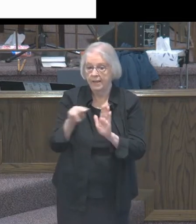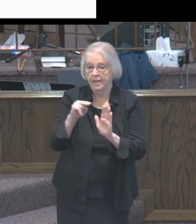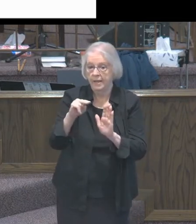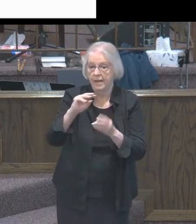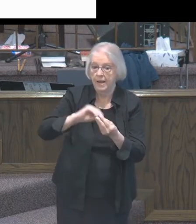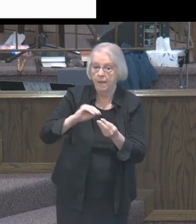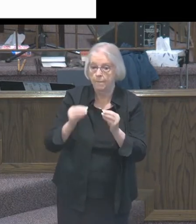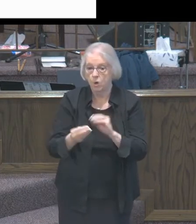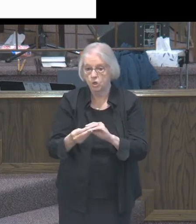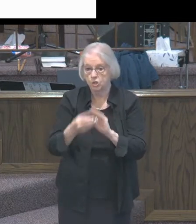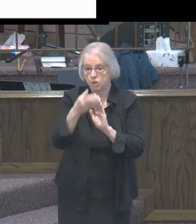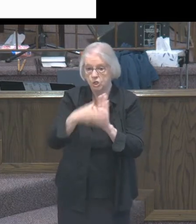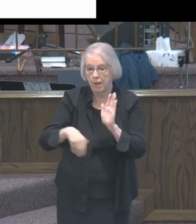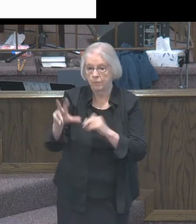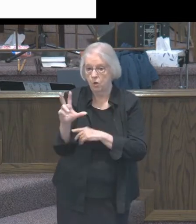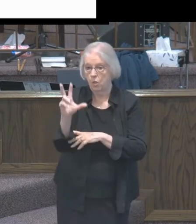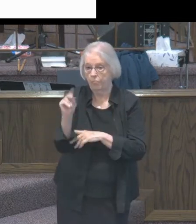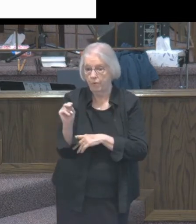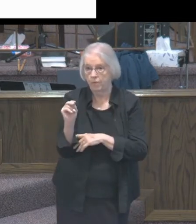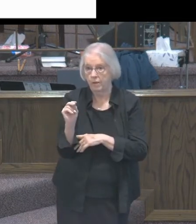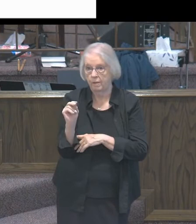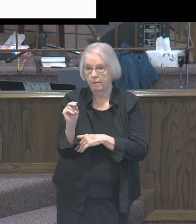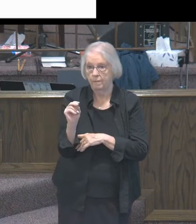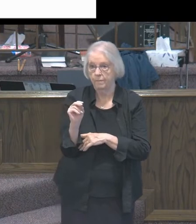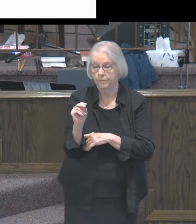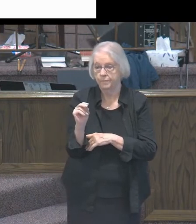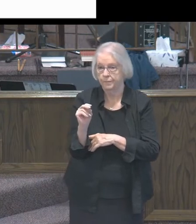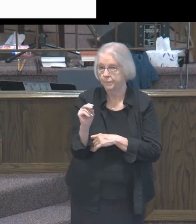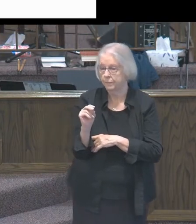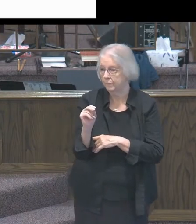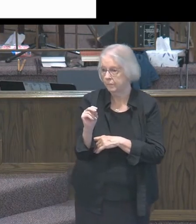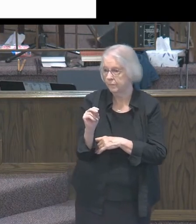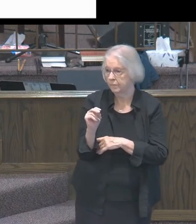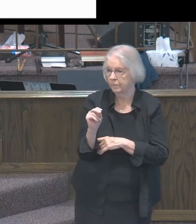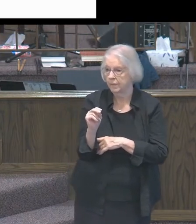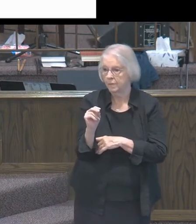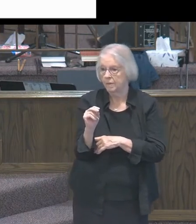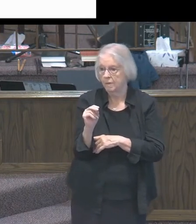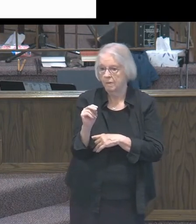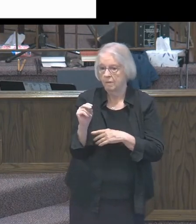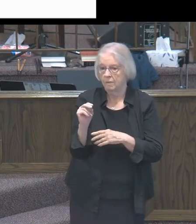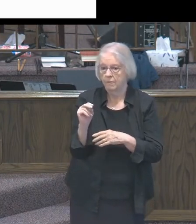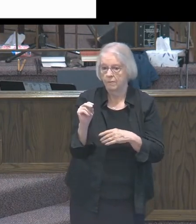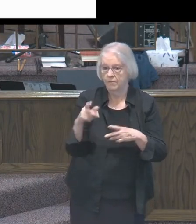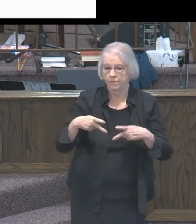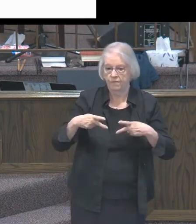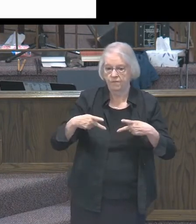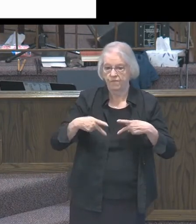30, where the scribes and the scribes then added this penalty